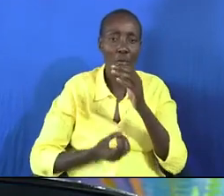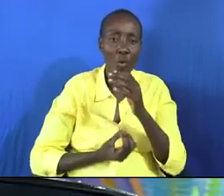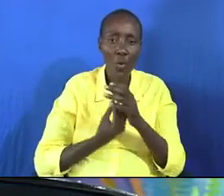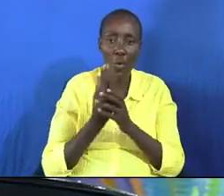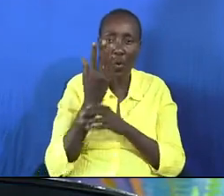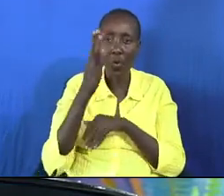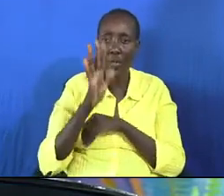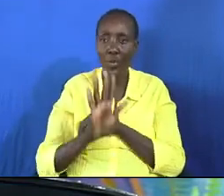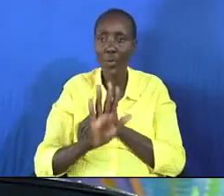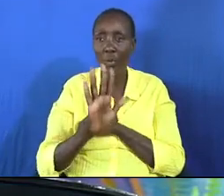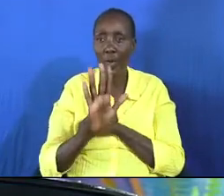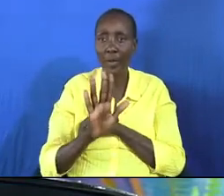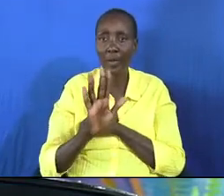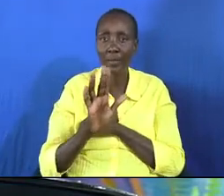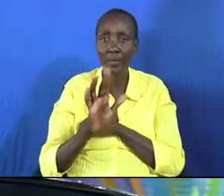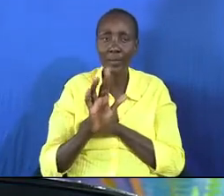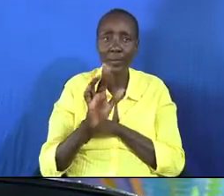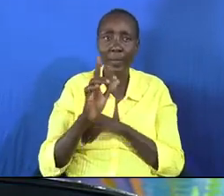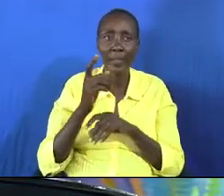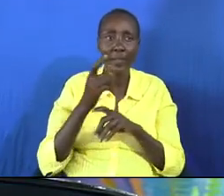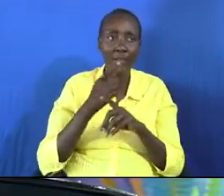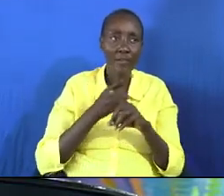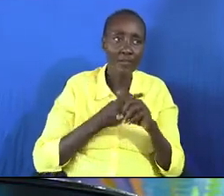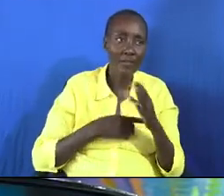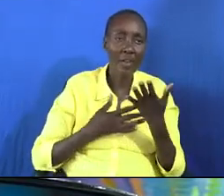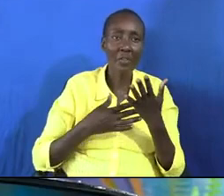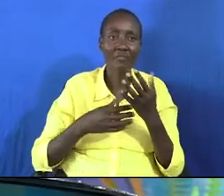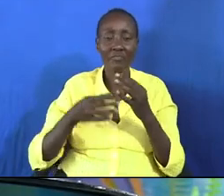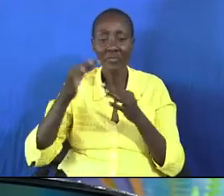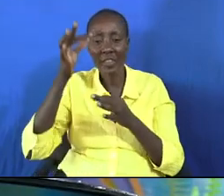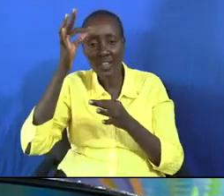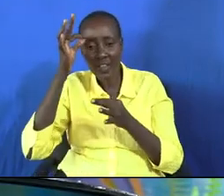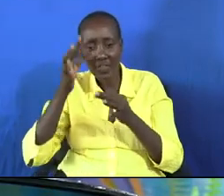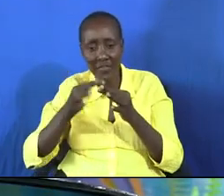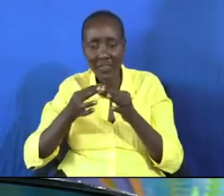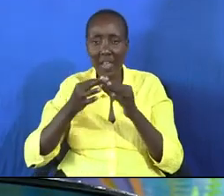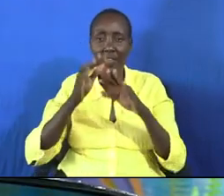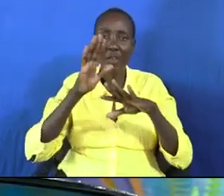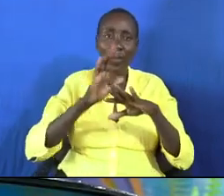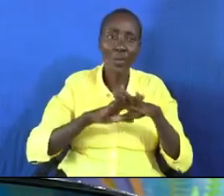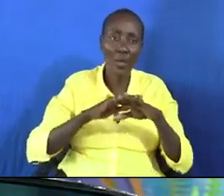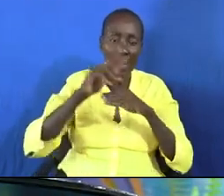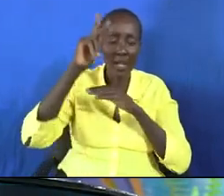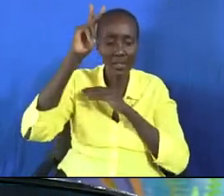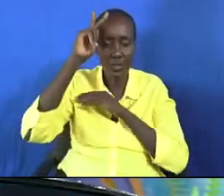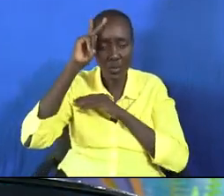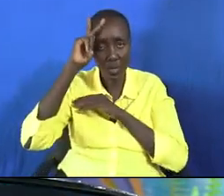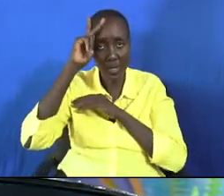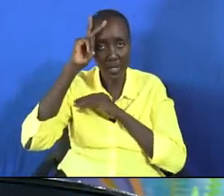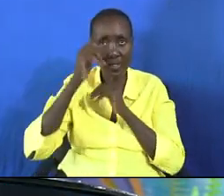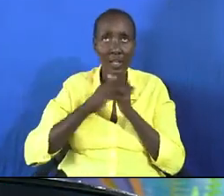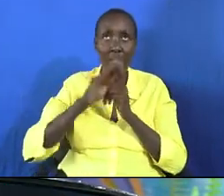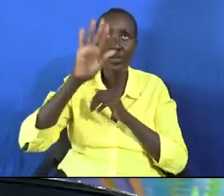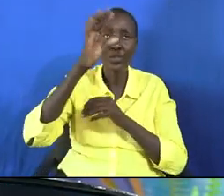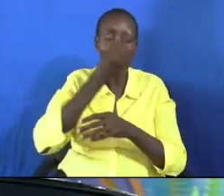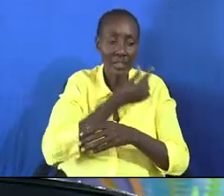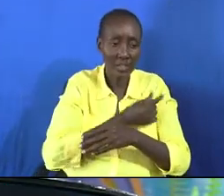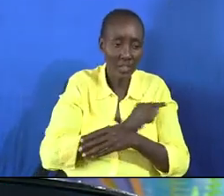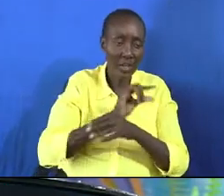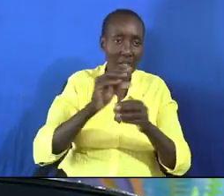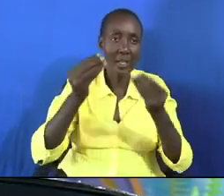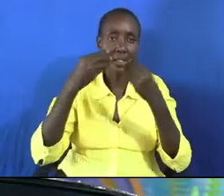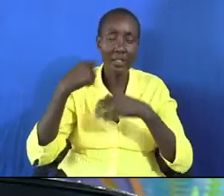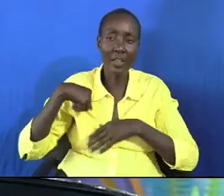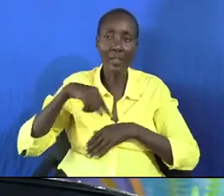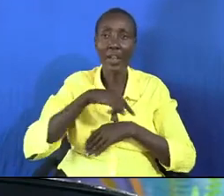grow from diligence, from faith, virtue, knowledge. So his grace has given